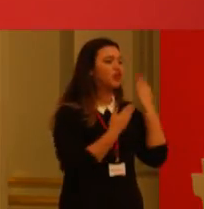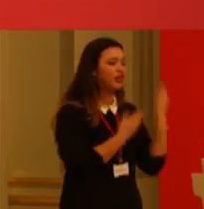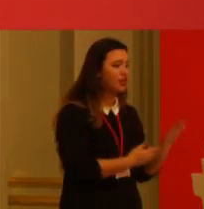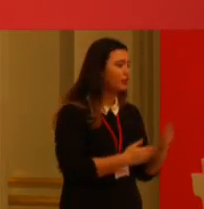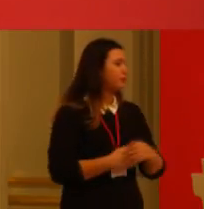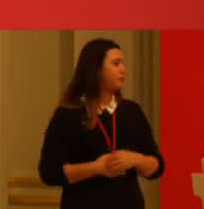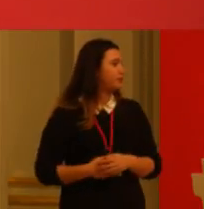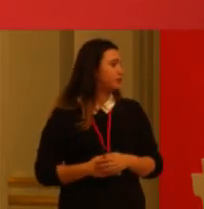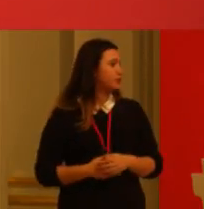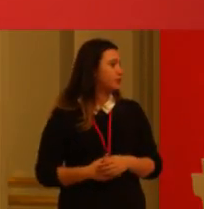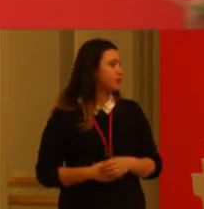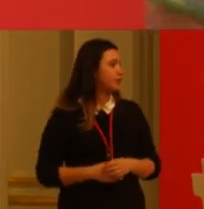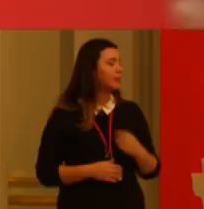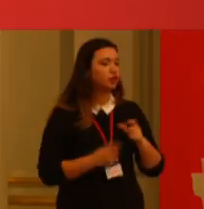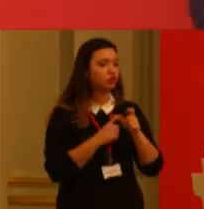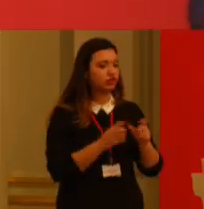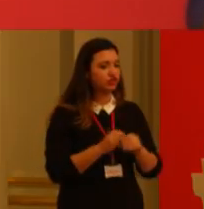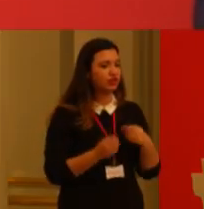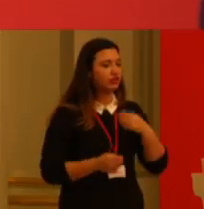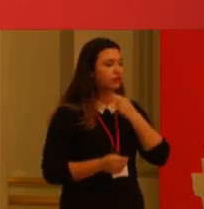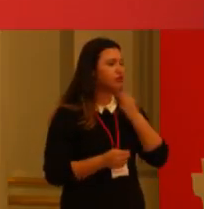Thank you very much. Thank you.